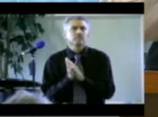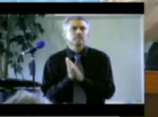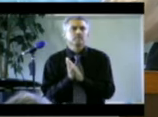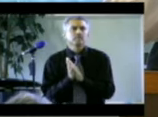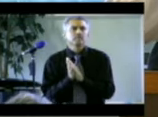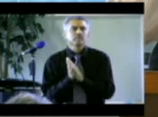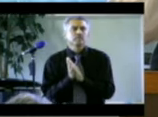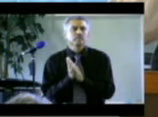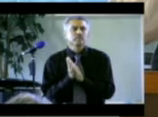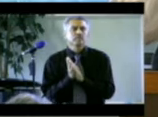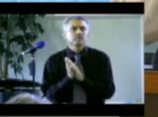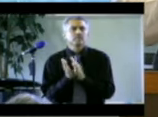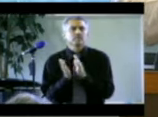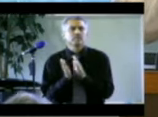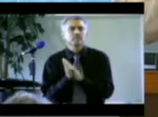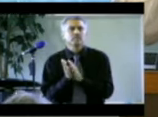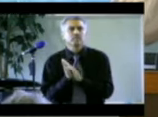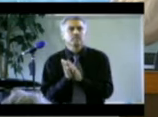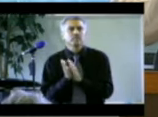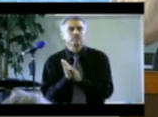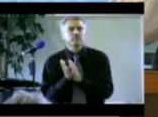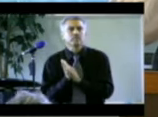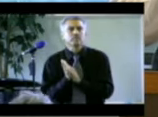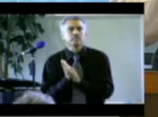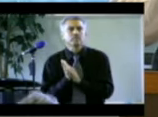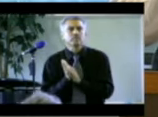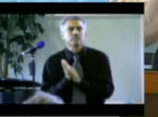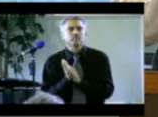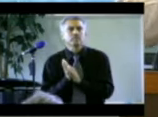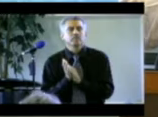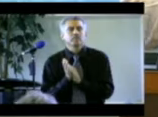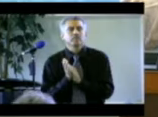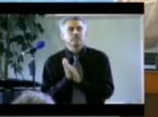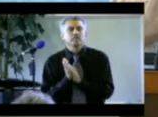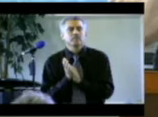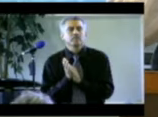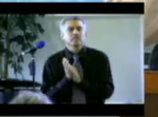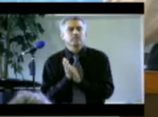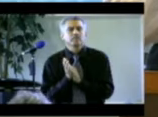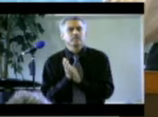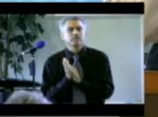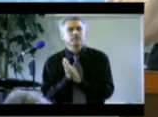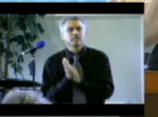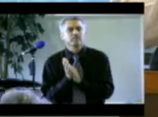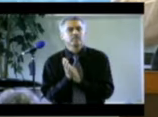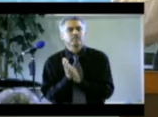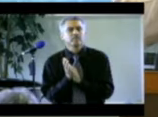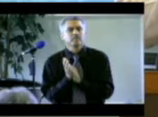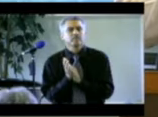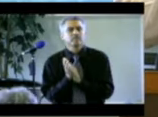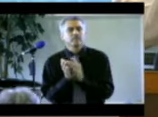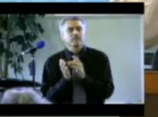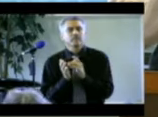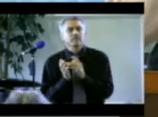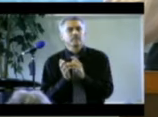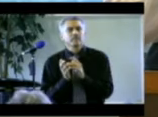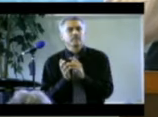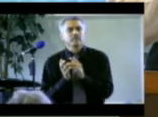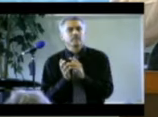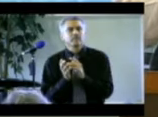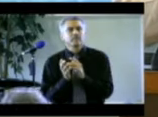we call his name, his light will lead the way.